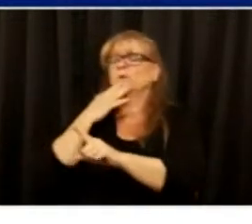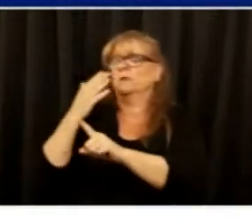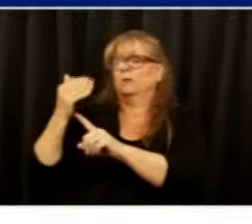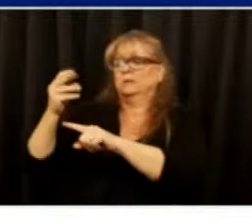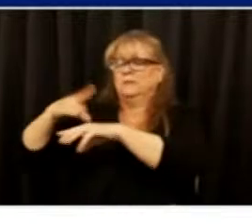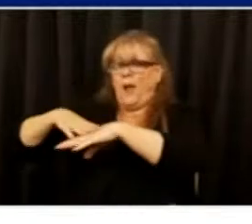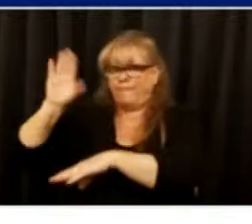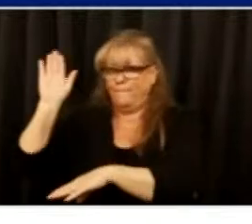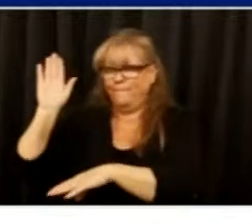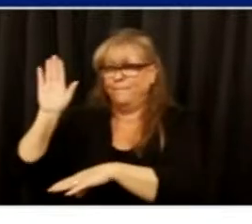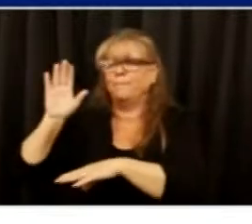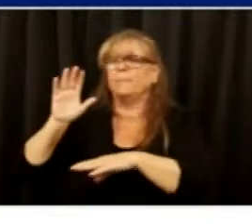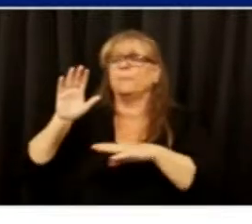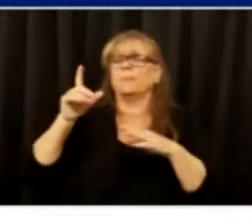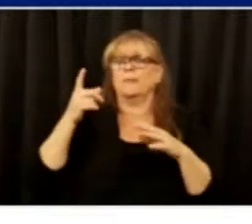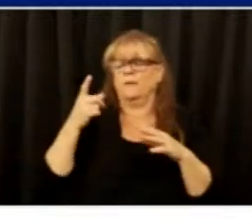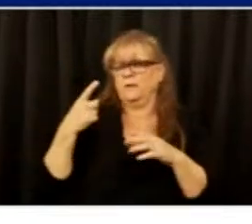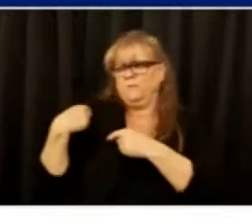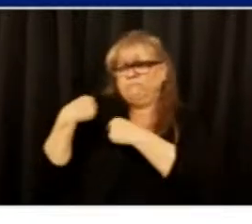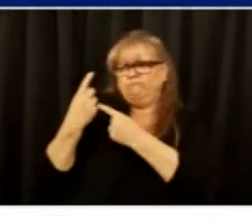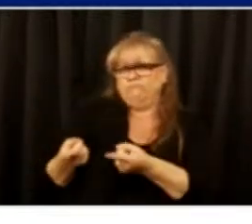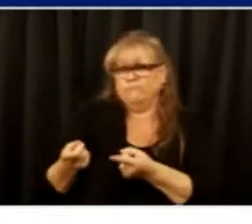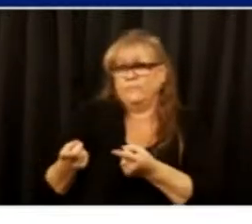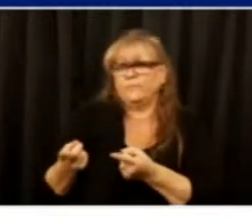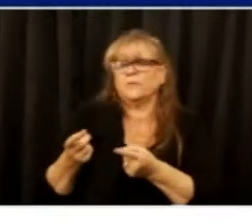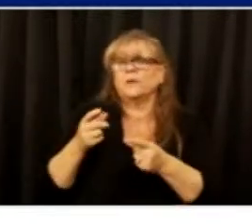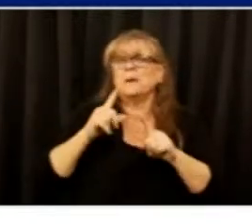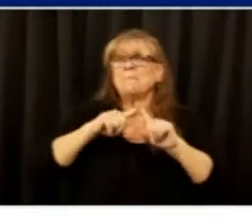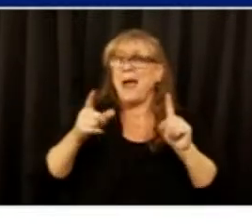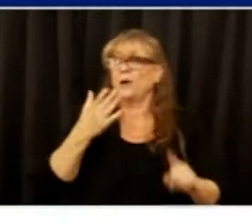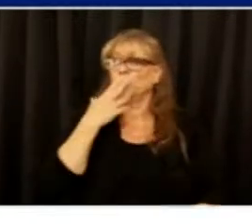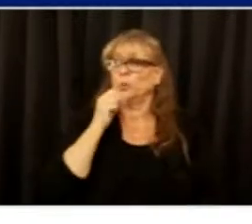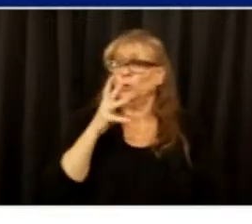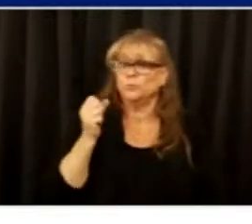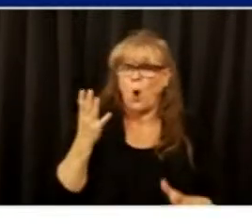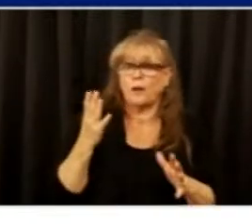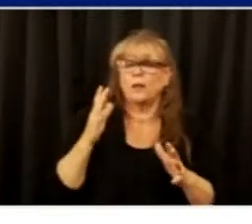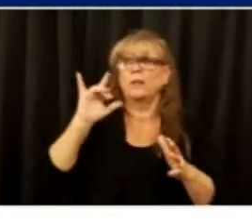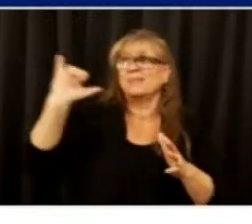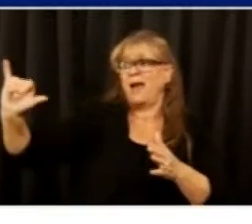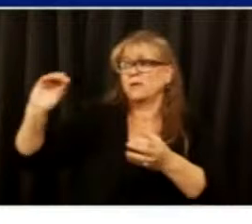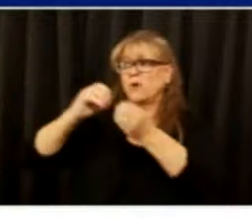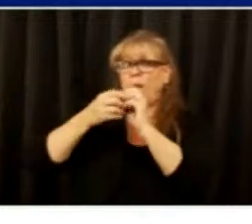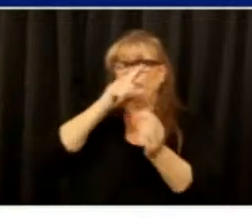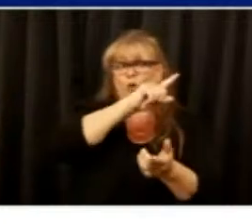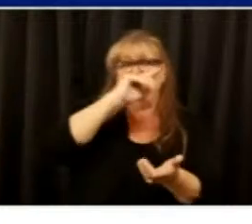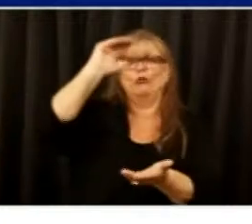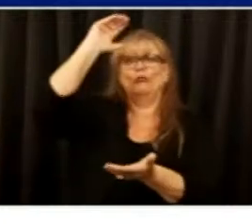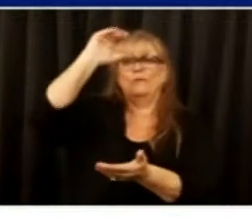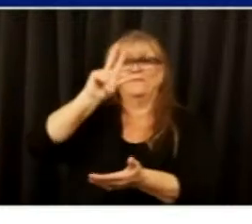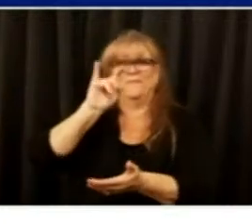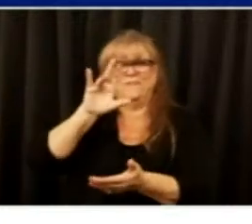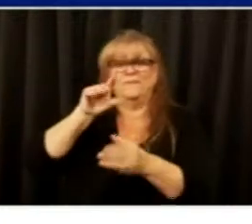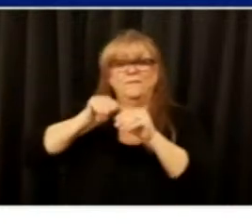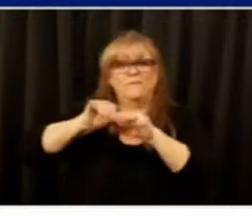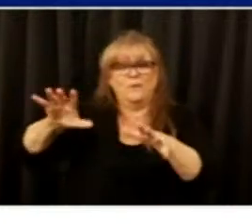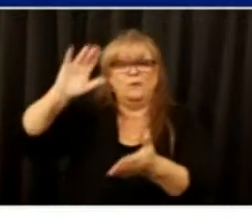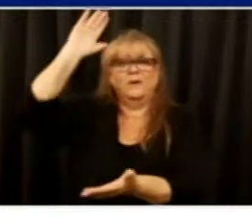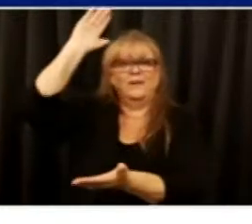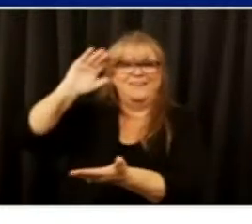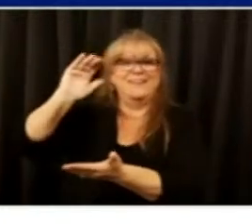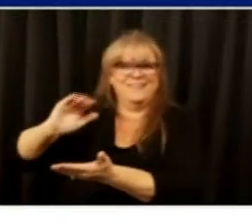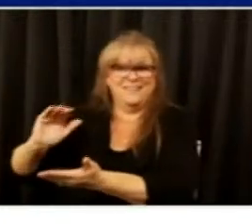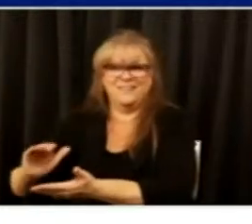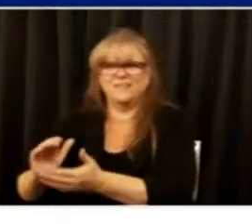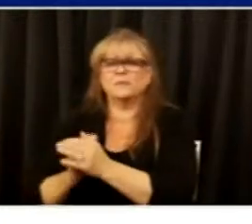now. So obviously good news, and we continue to see this decline. But we do continue to see that highest rate of disease among middle school and high school